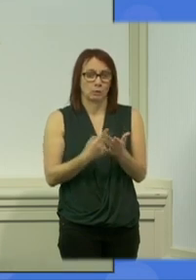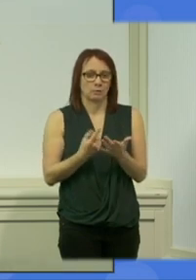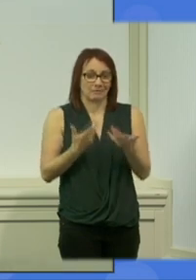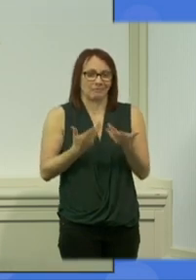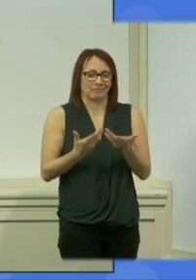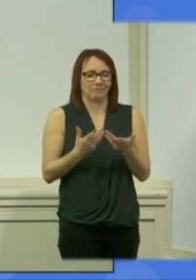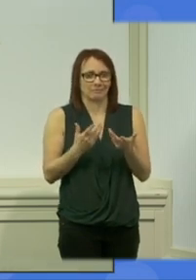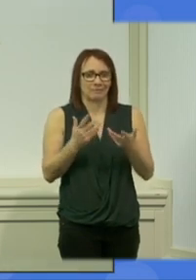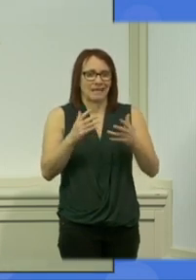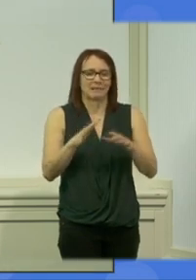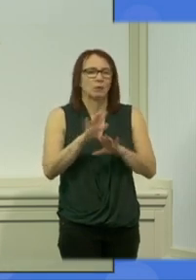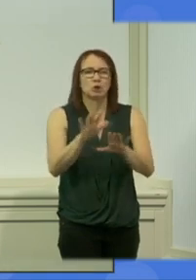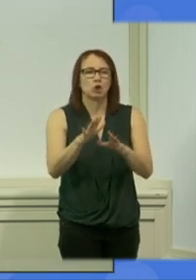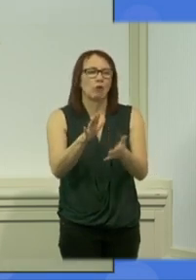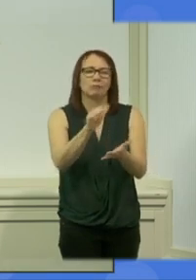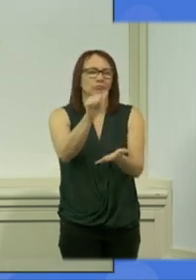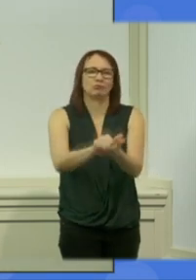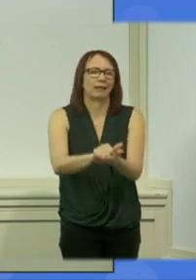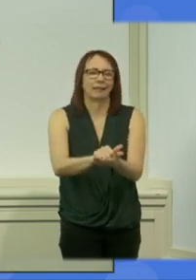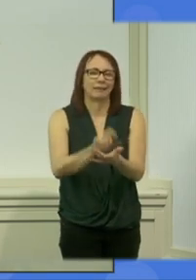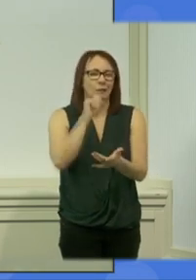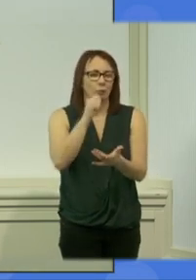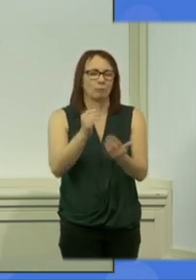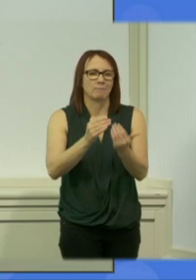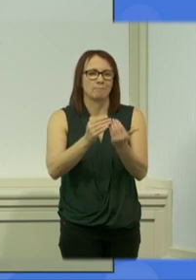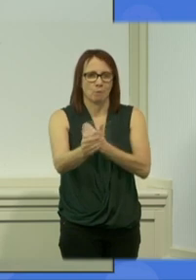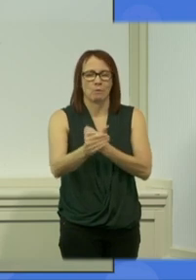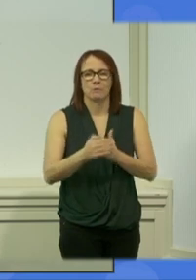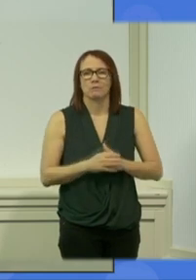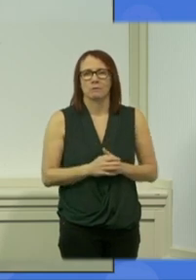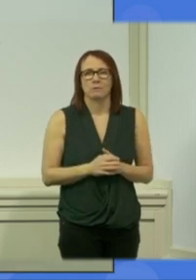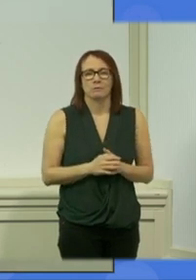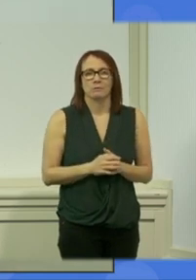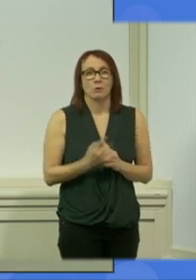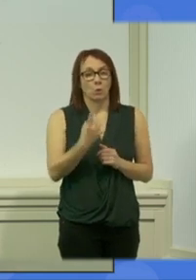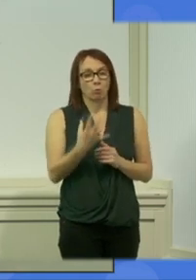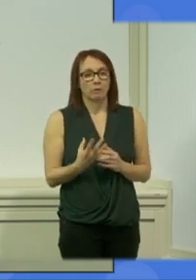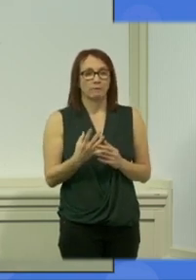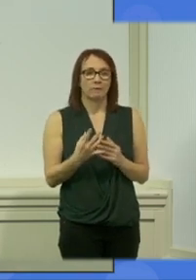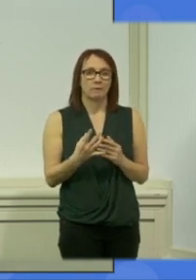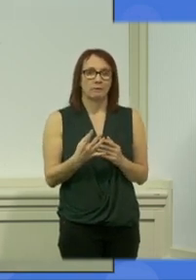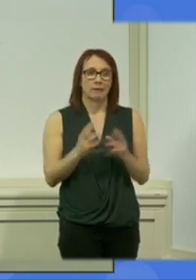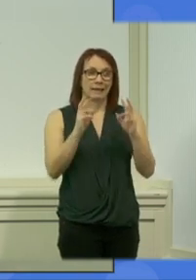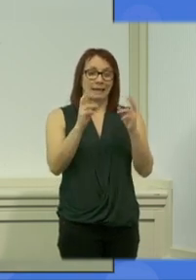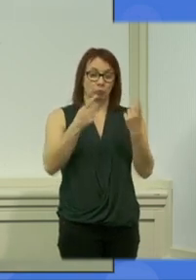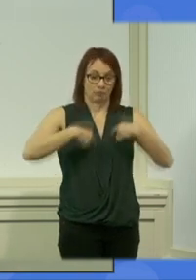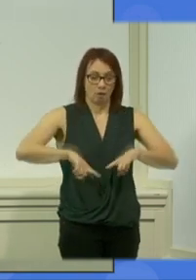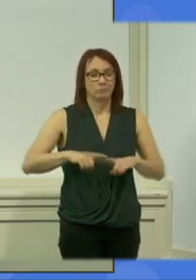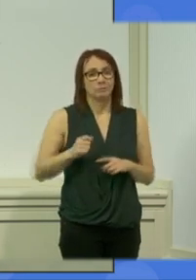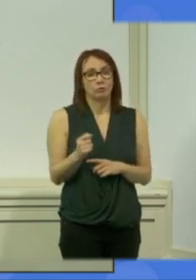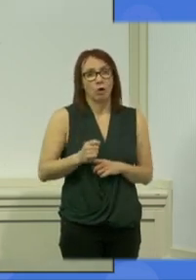This is the latest, that won't be the last estimate. So one of the issues for